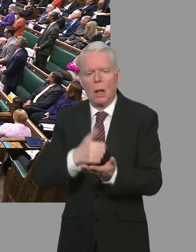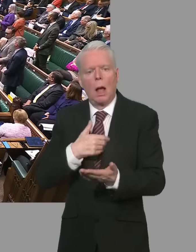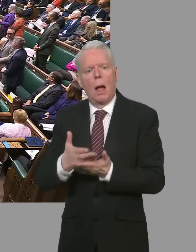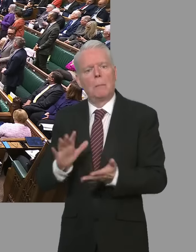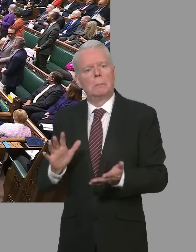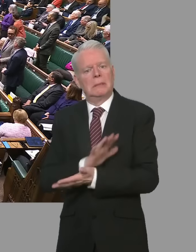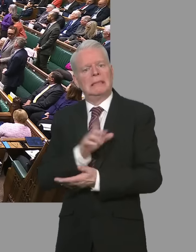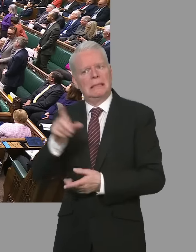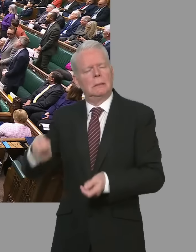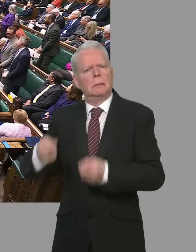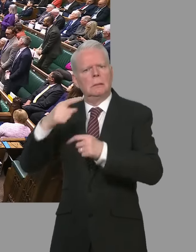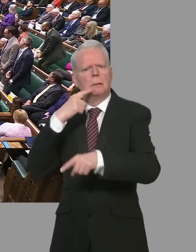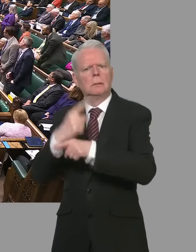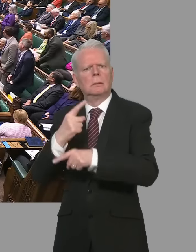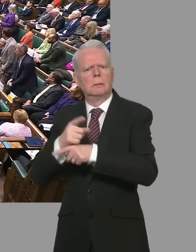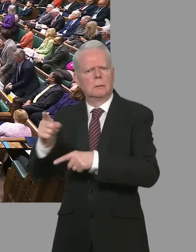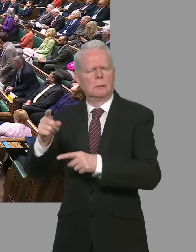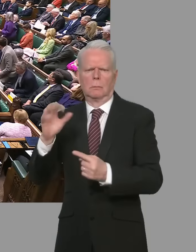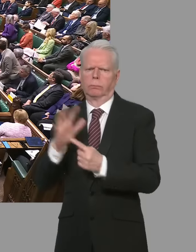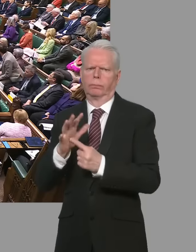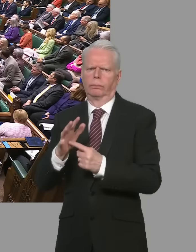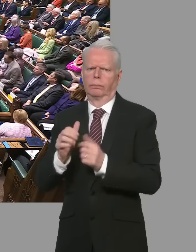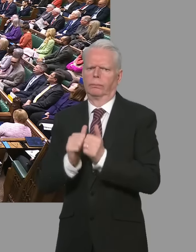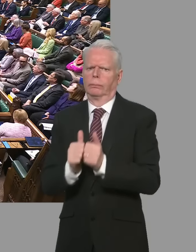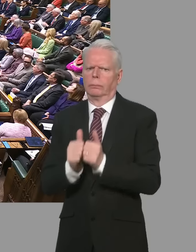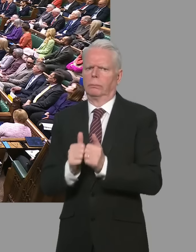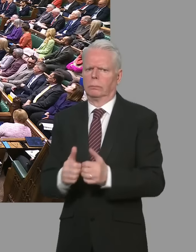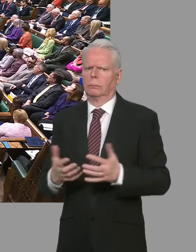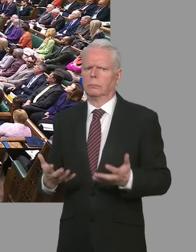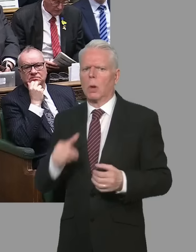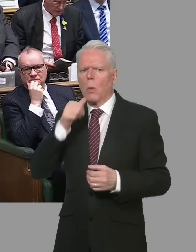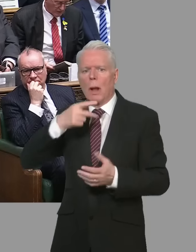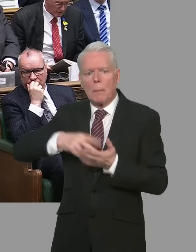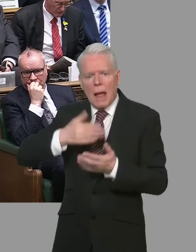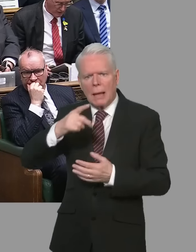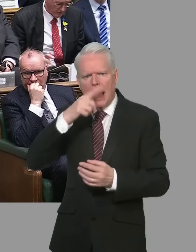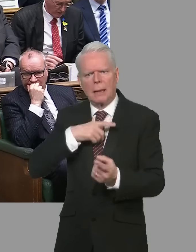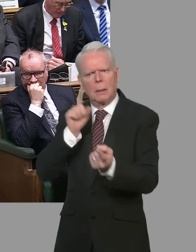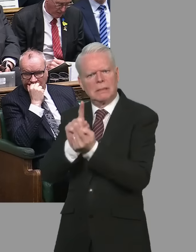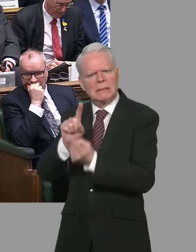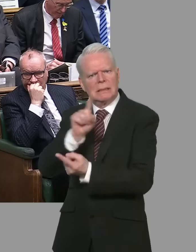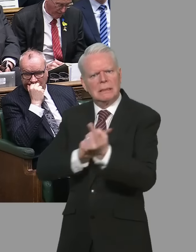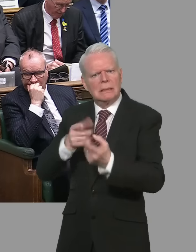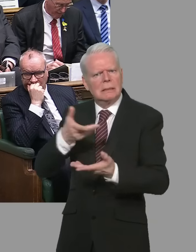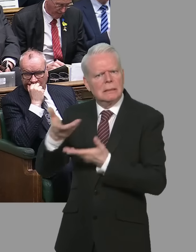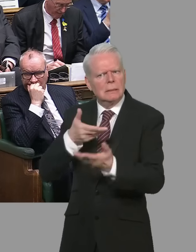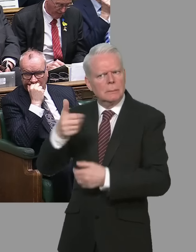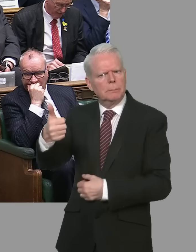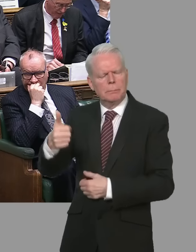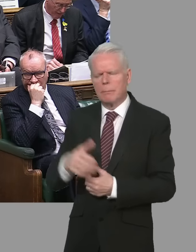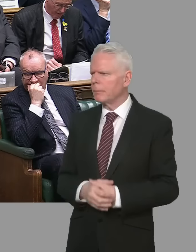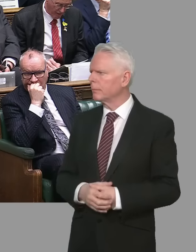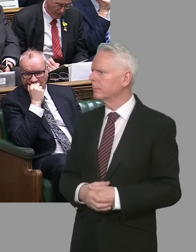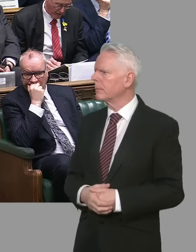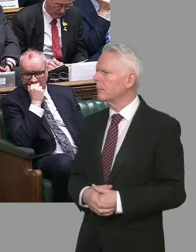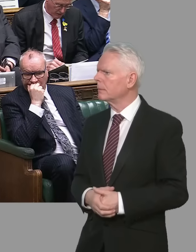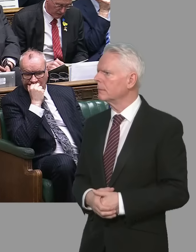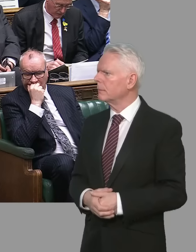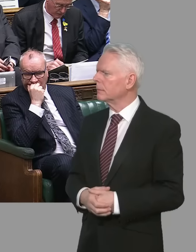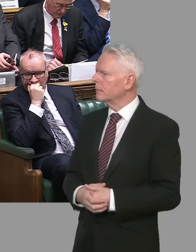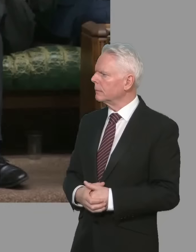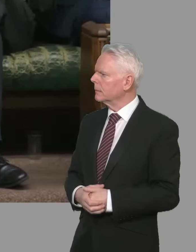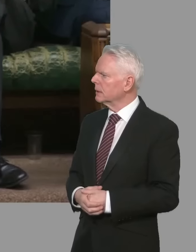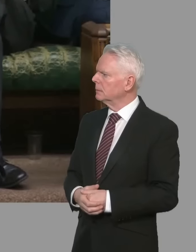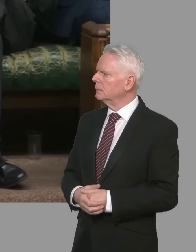Mr. Speaker, the Islamic Revolutionary Guard Corps are responsible worldwide and here in the United